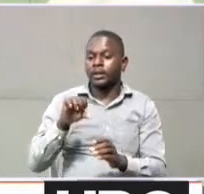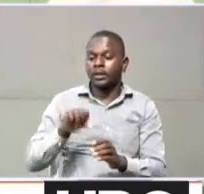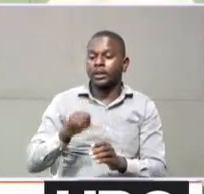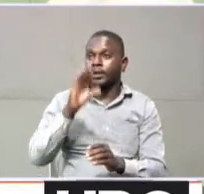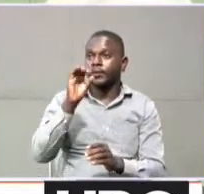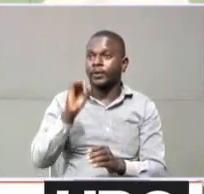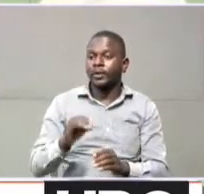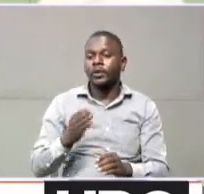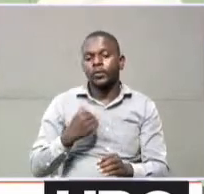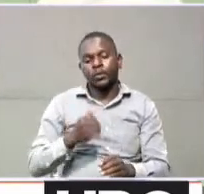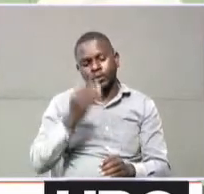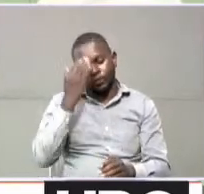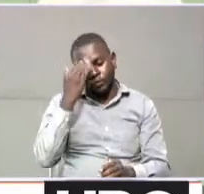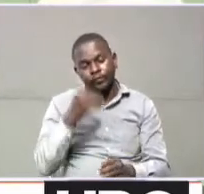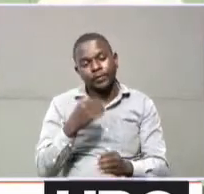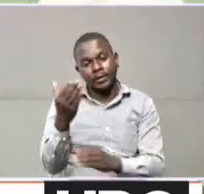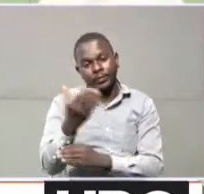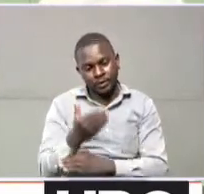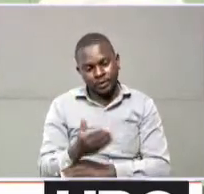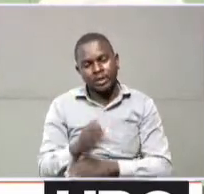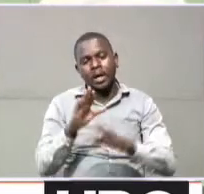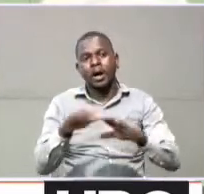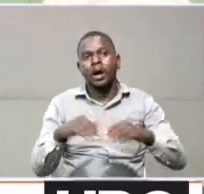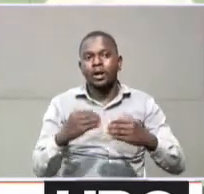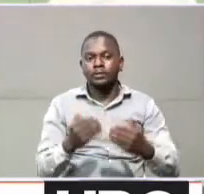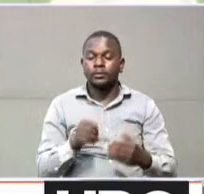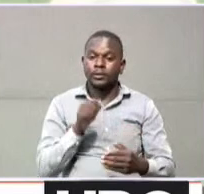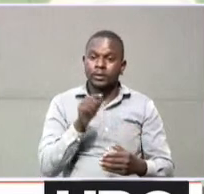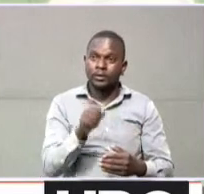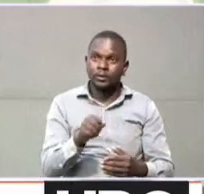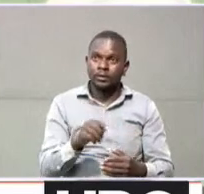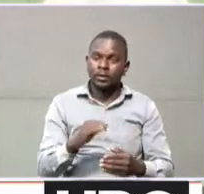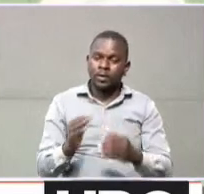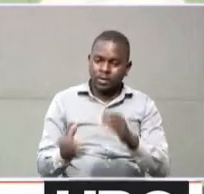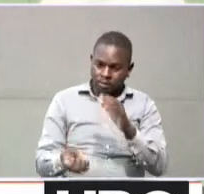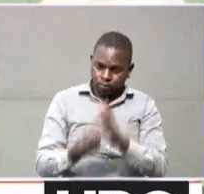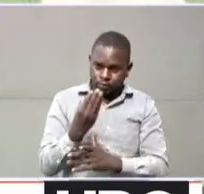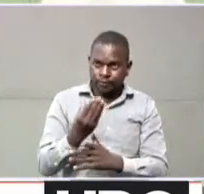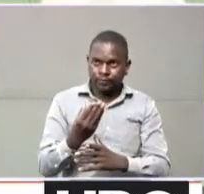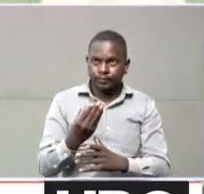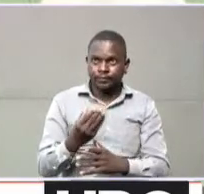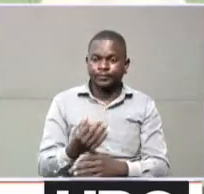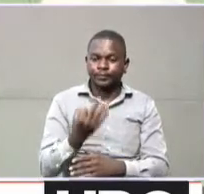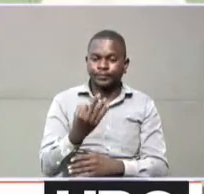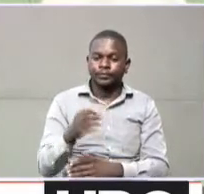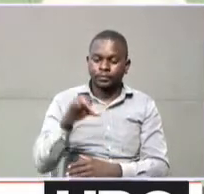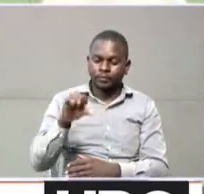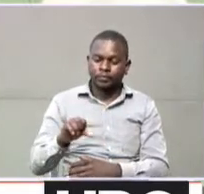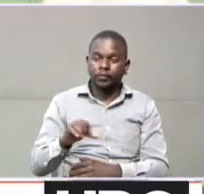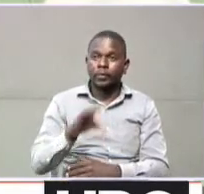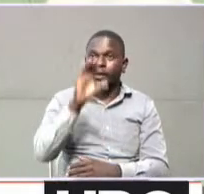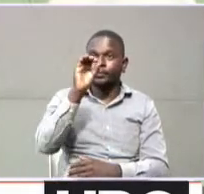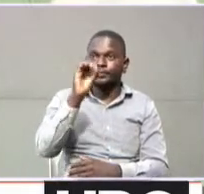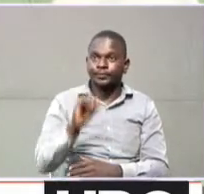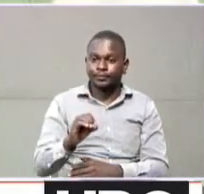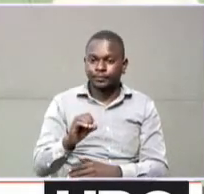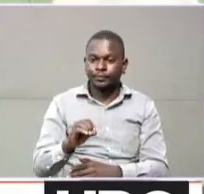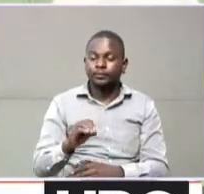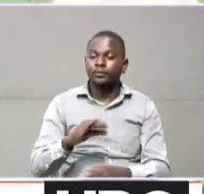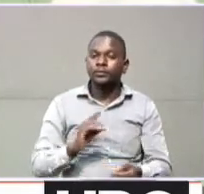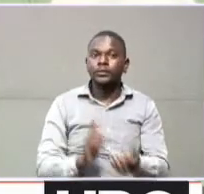want to know from the minister how did they arrive to the 39 percent of the